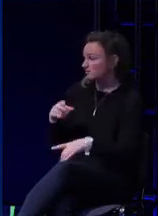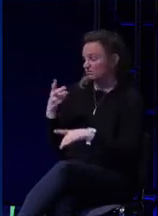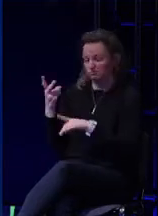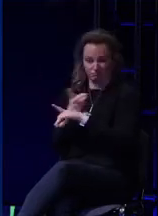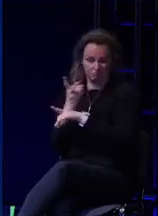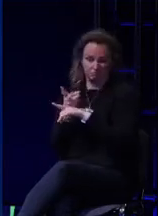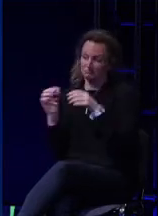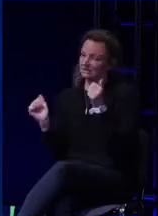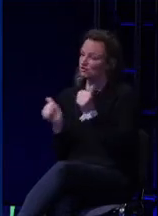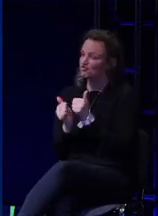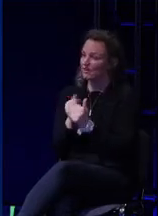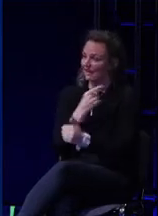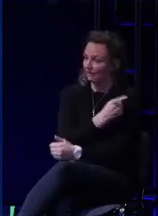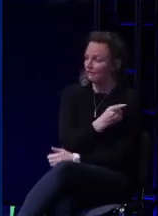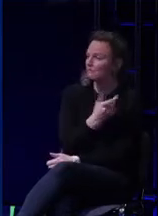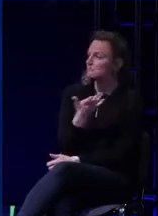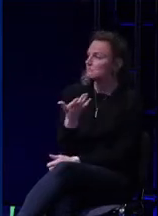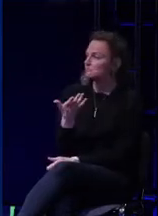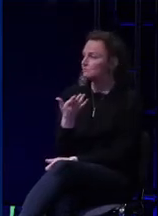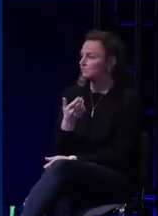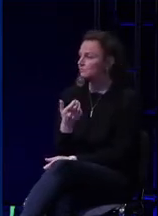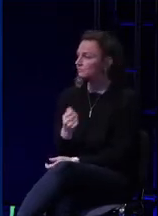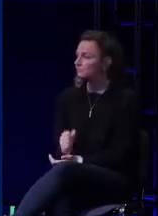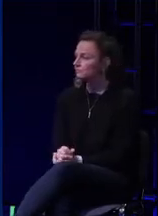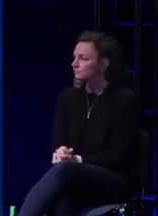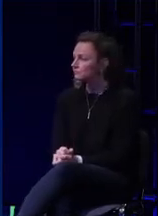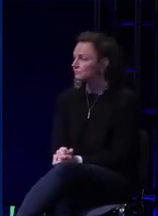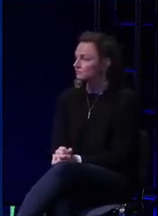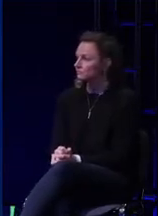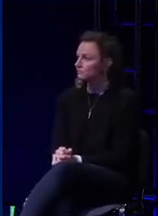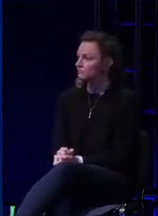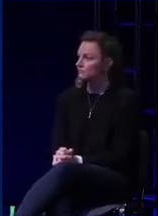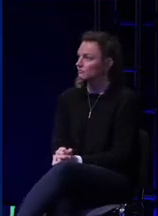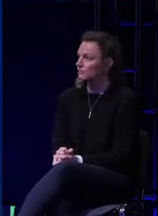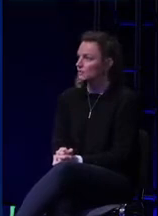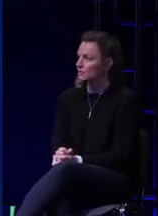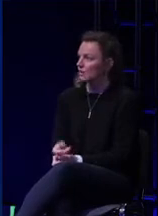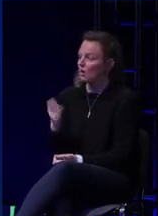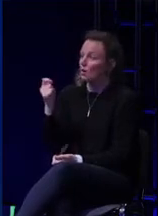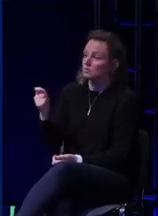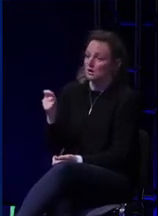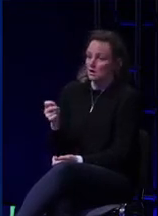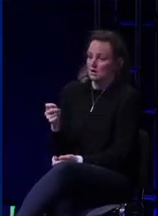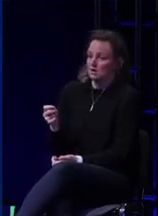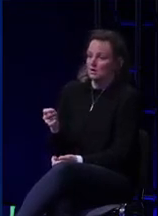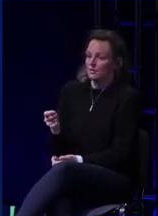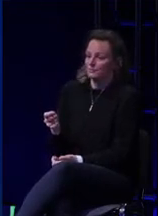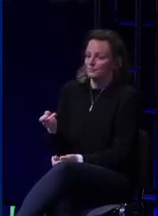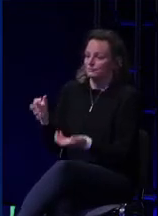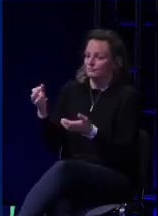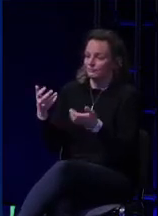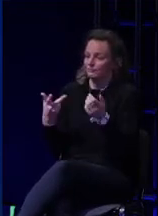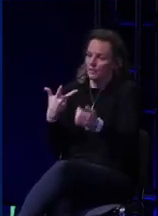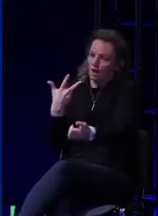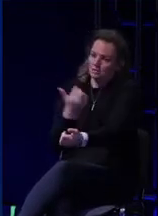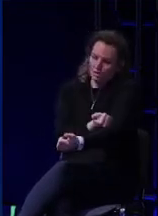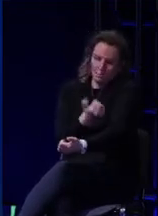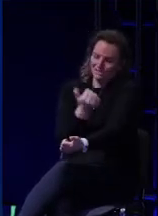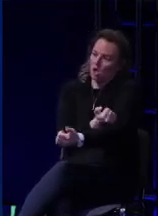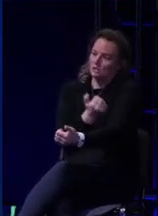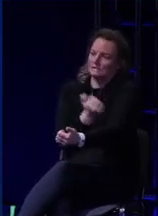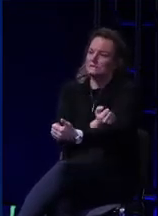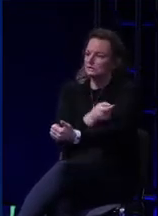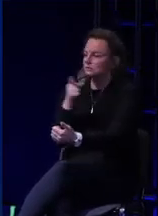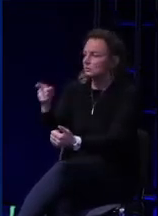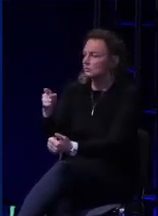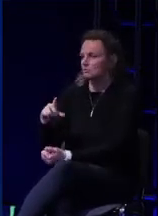which is, on the substance, it was more like, Coralie wanted to do everything for real. Almost like she didn't